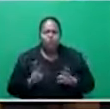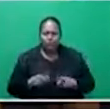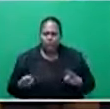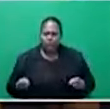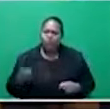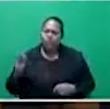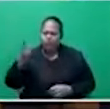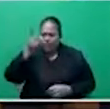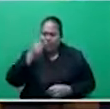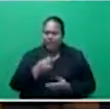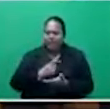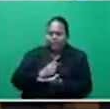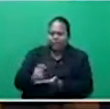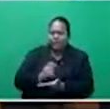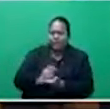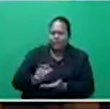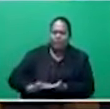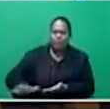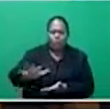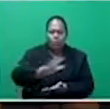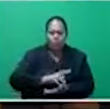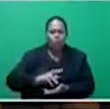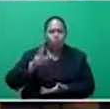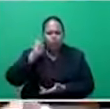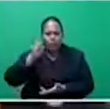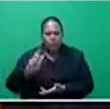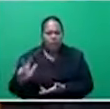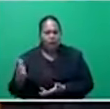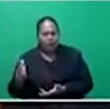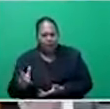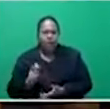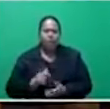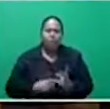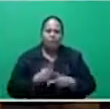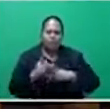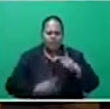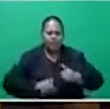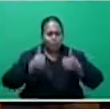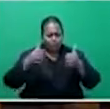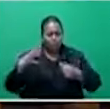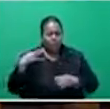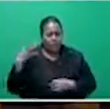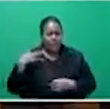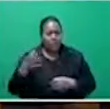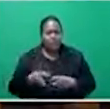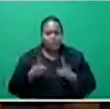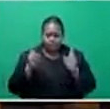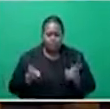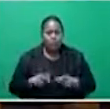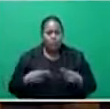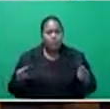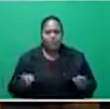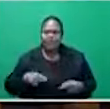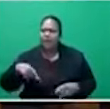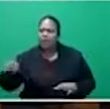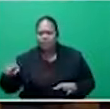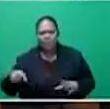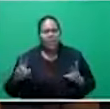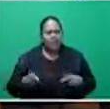and transparency in the entire recruitment process. The good applications from within the HR division of USP and outside applications will